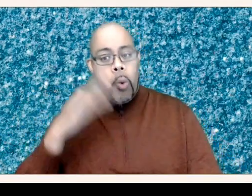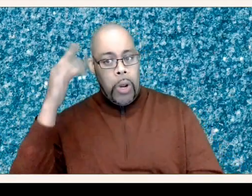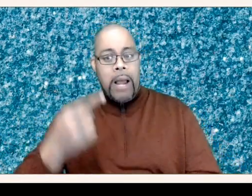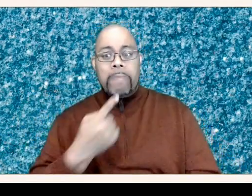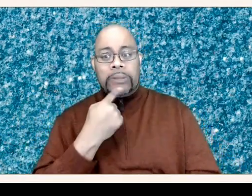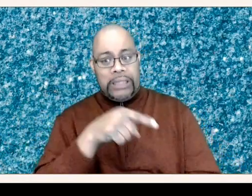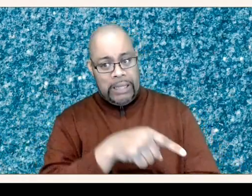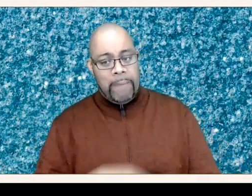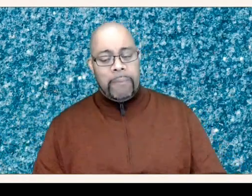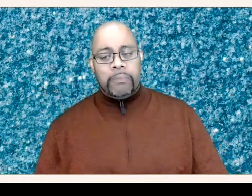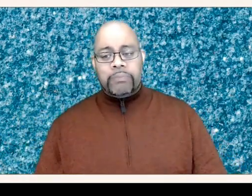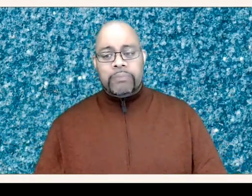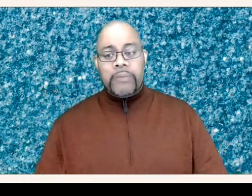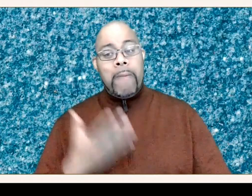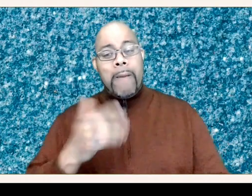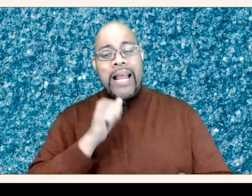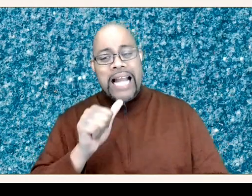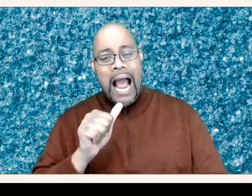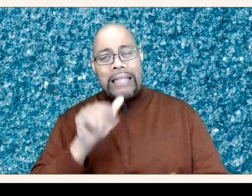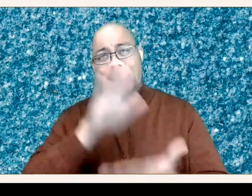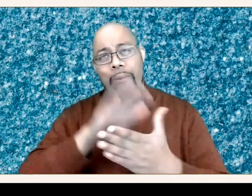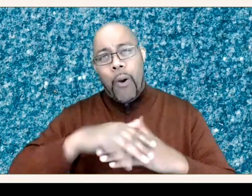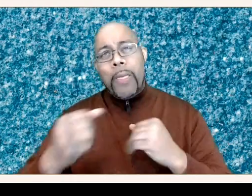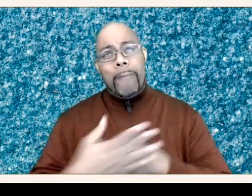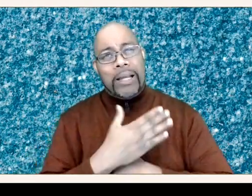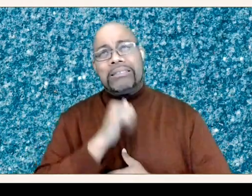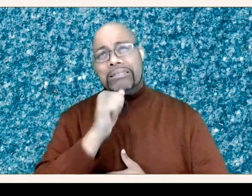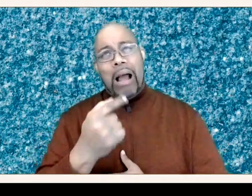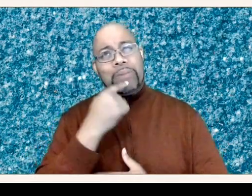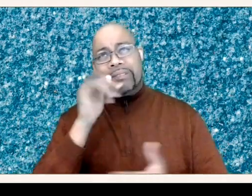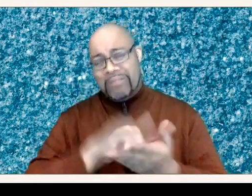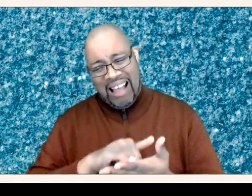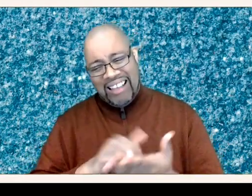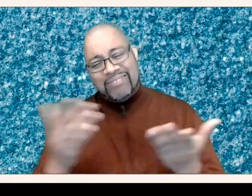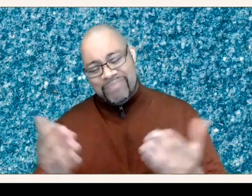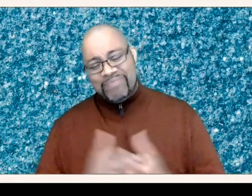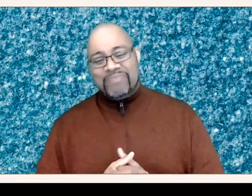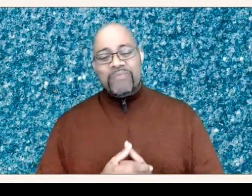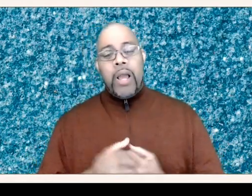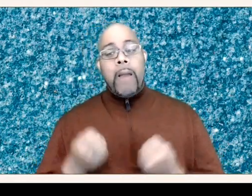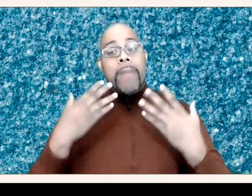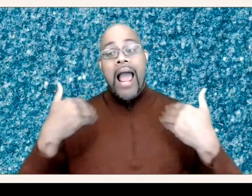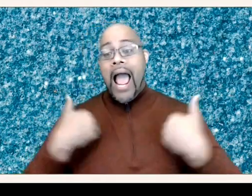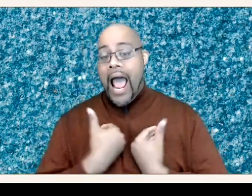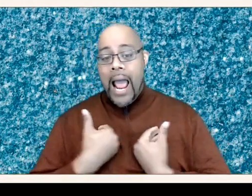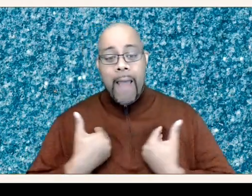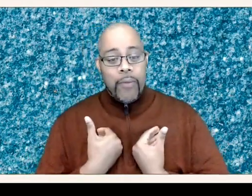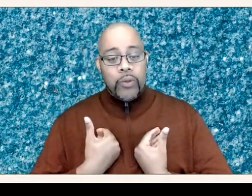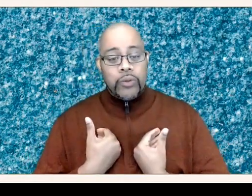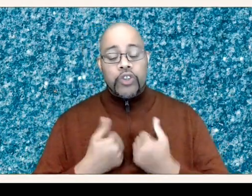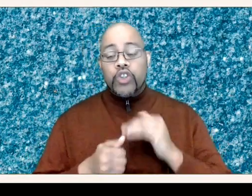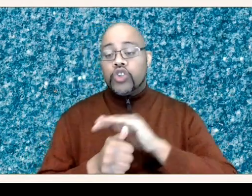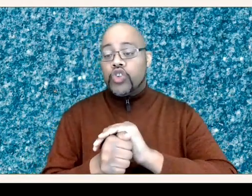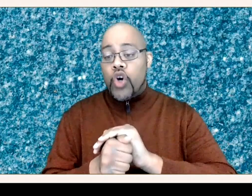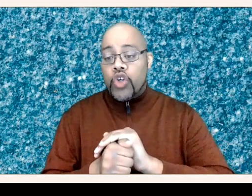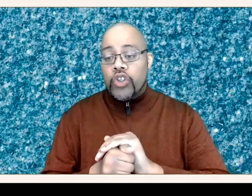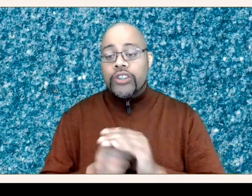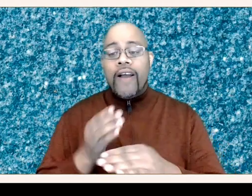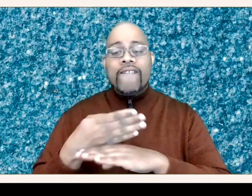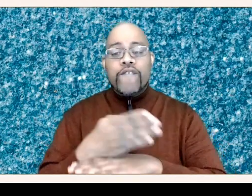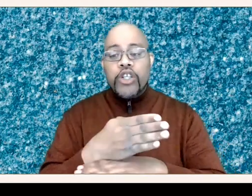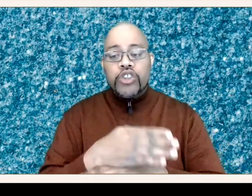them. Just maybe not stepping on them at the beach. There are many species of sea turtles,